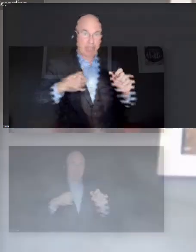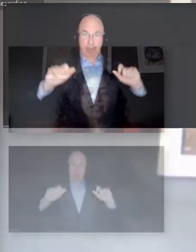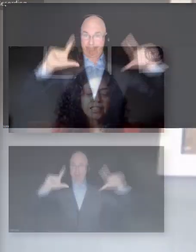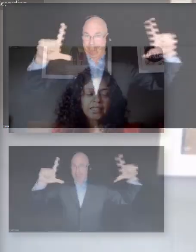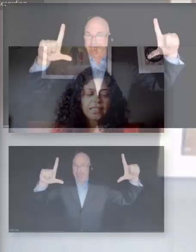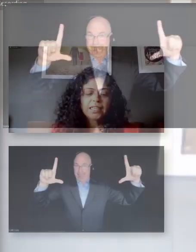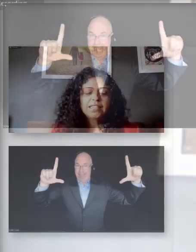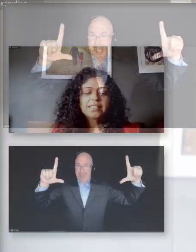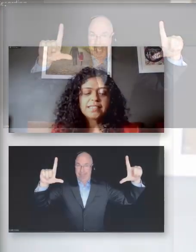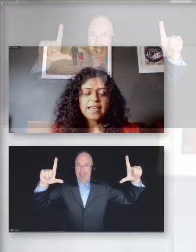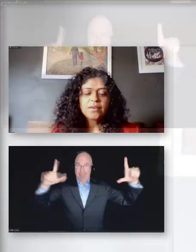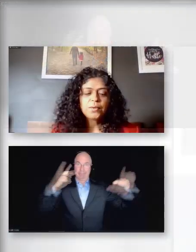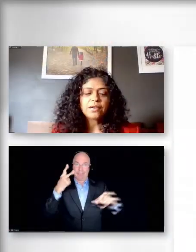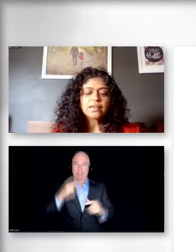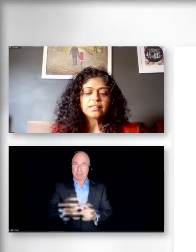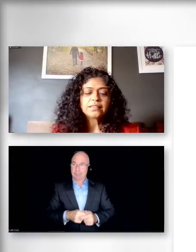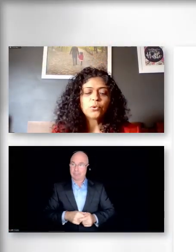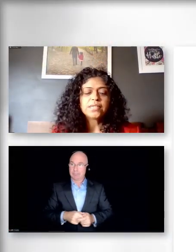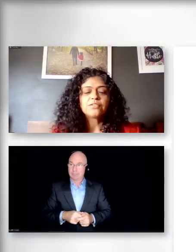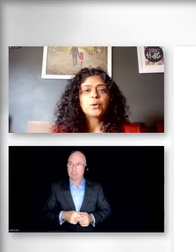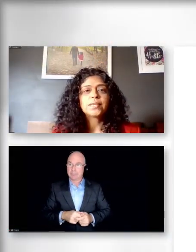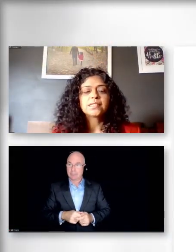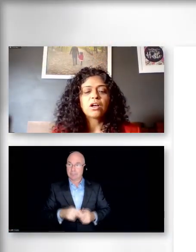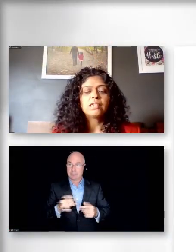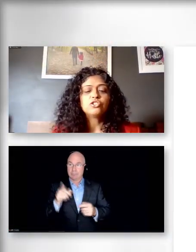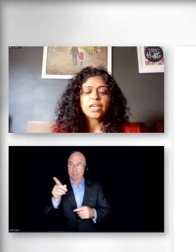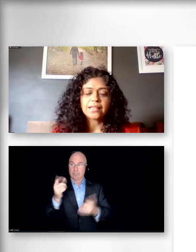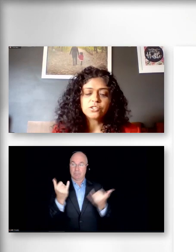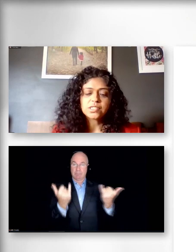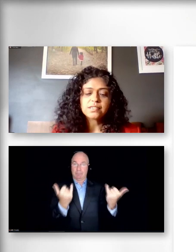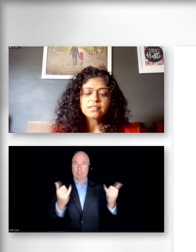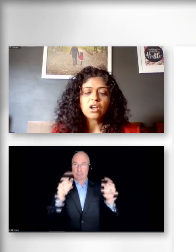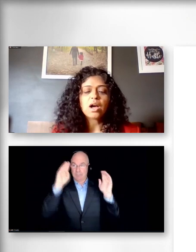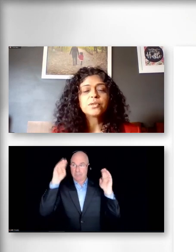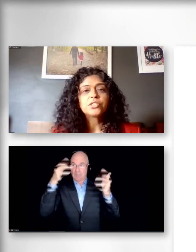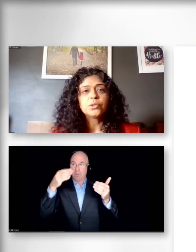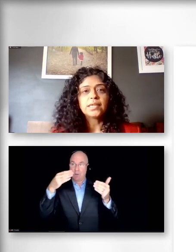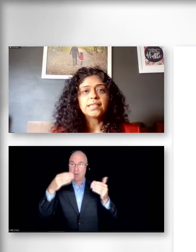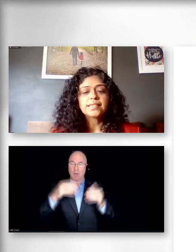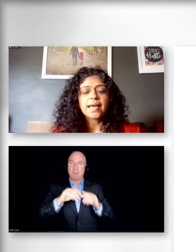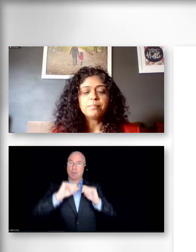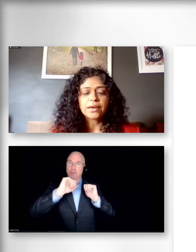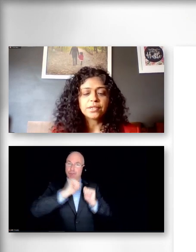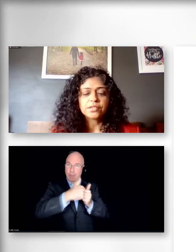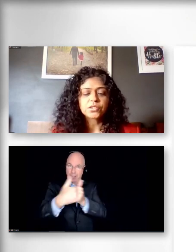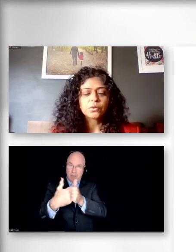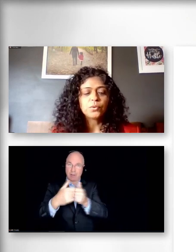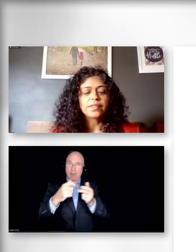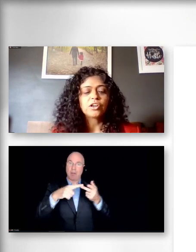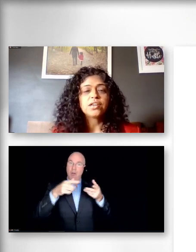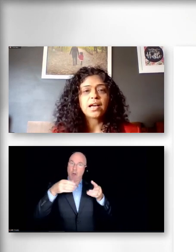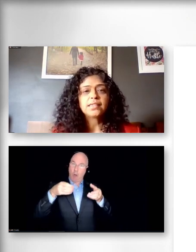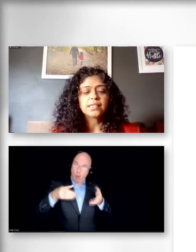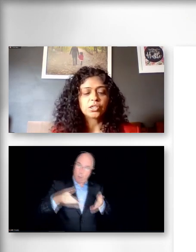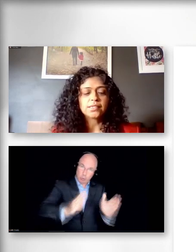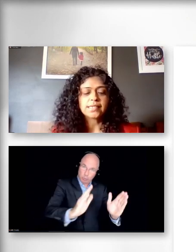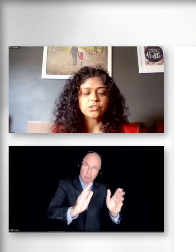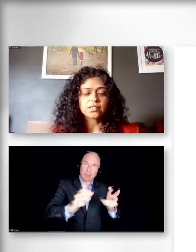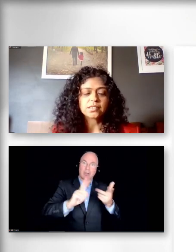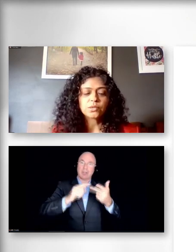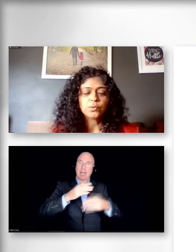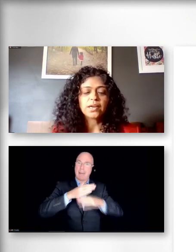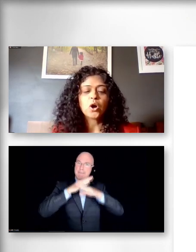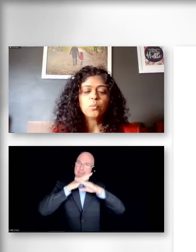you. Today, we are going to focus on challenges, opportunities, and barriers within our 9